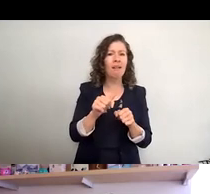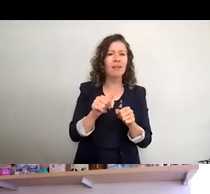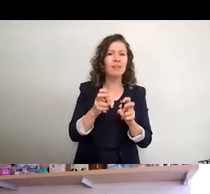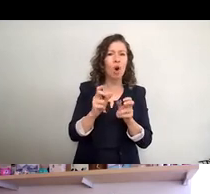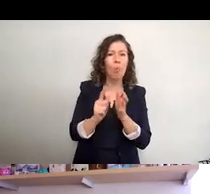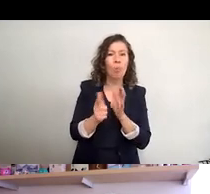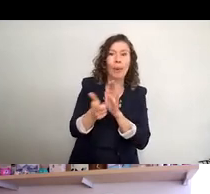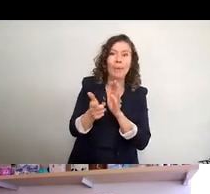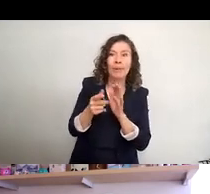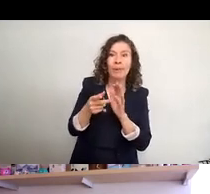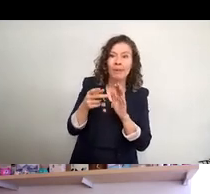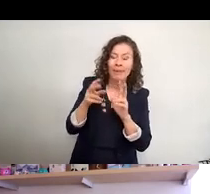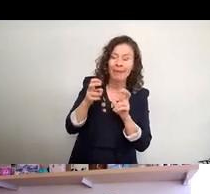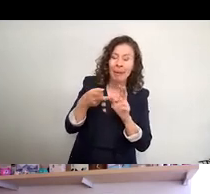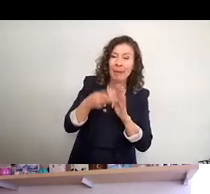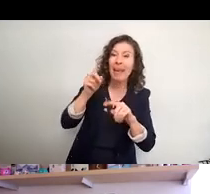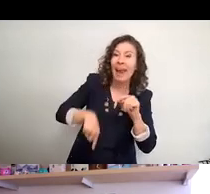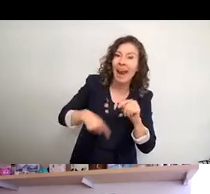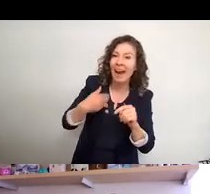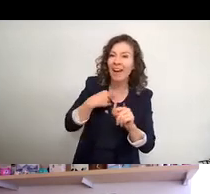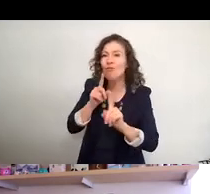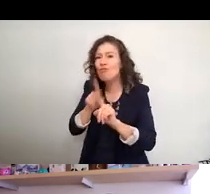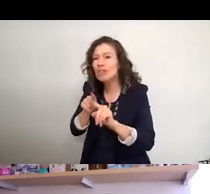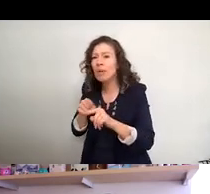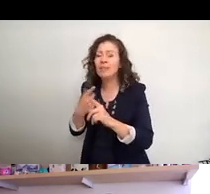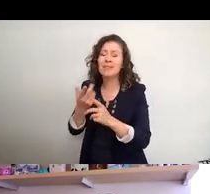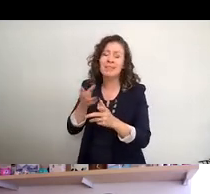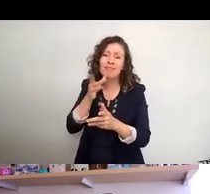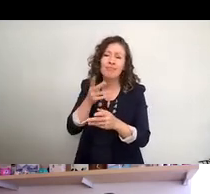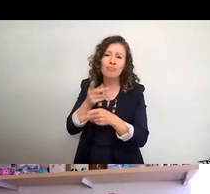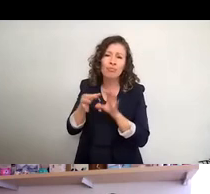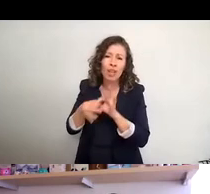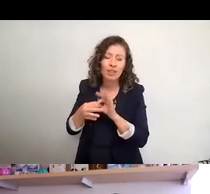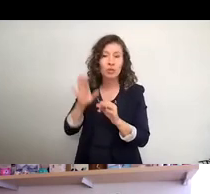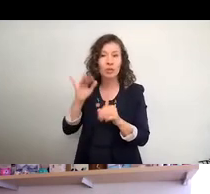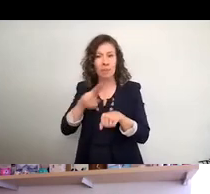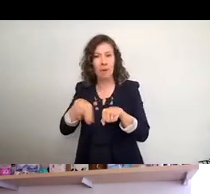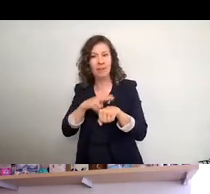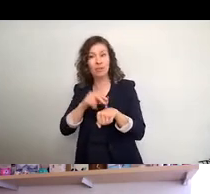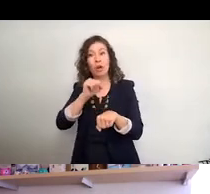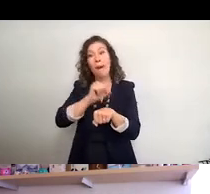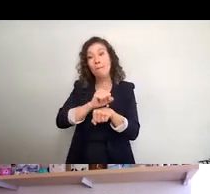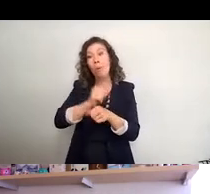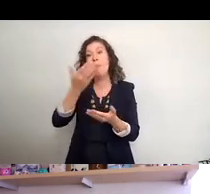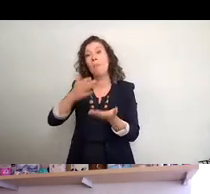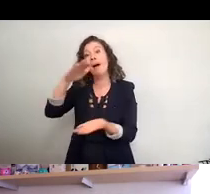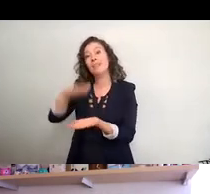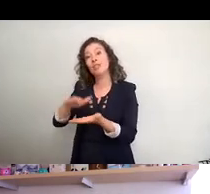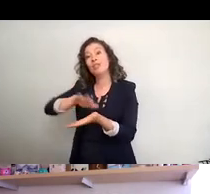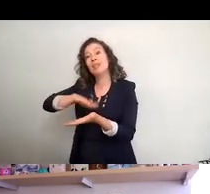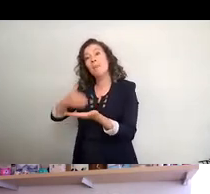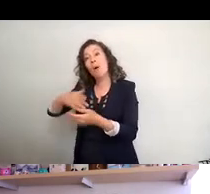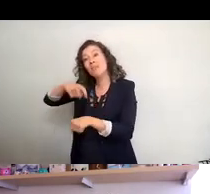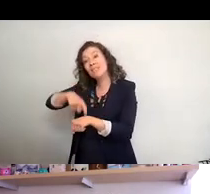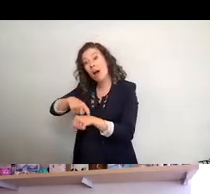and supportive mother-infant relationships. By nature, employment may decrease the quantity of mother-infant time